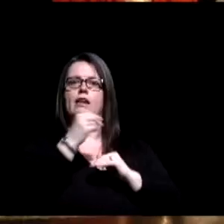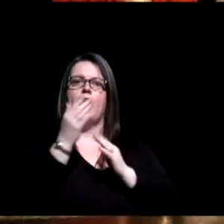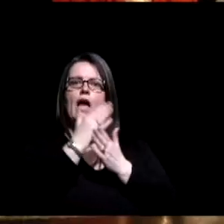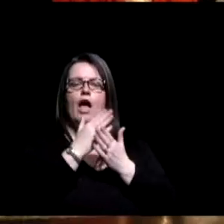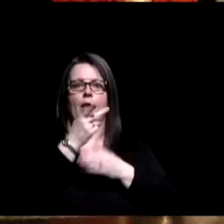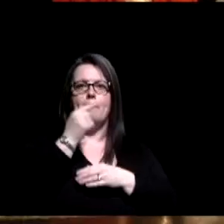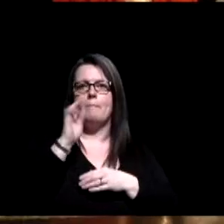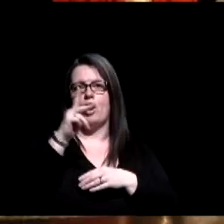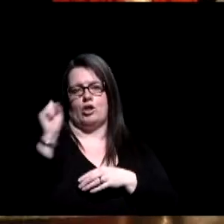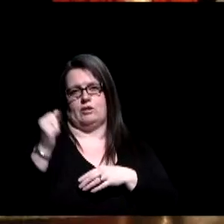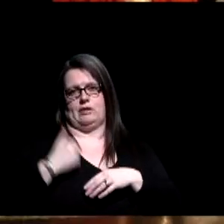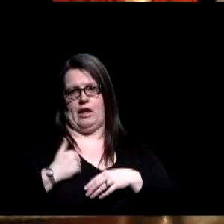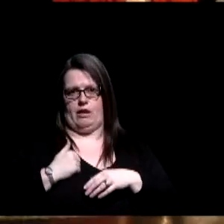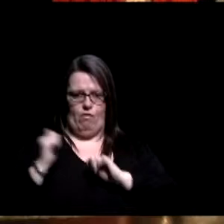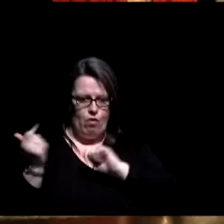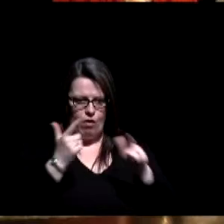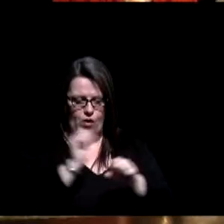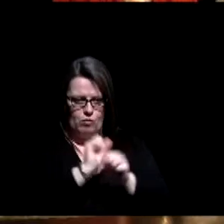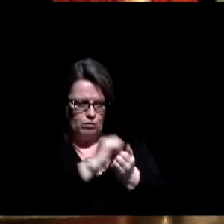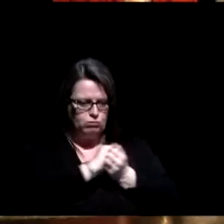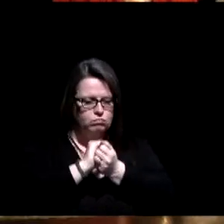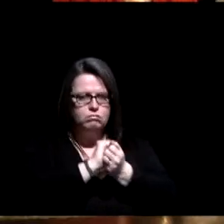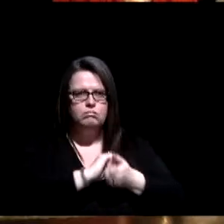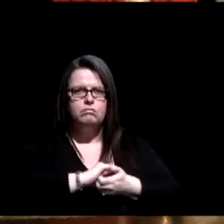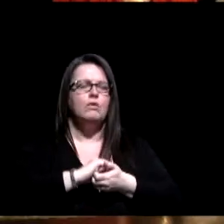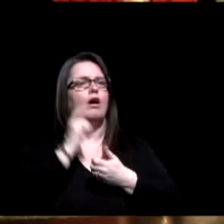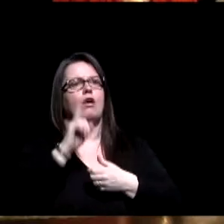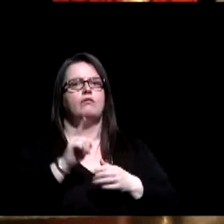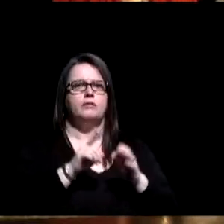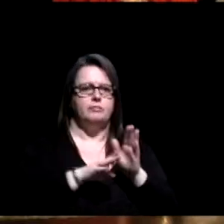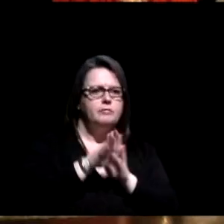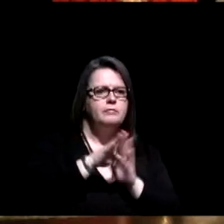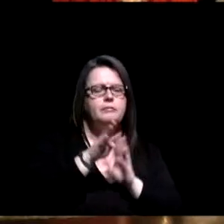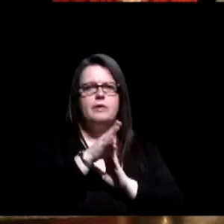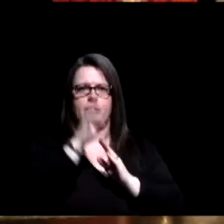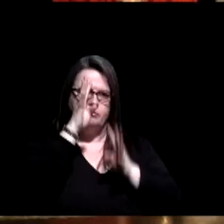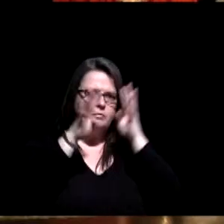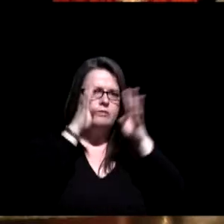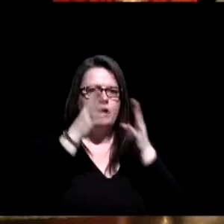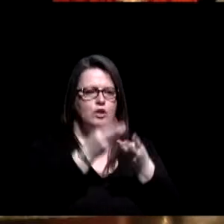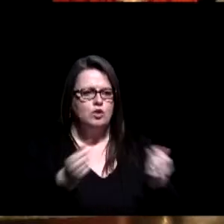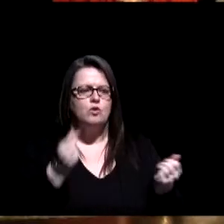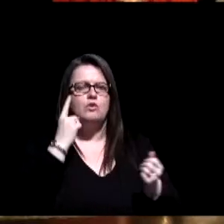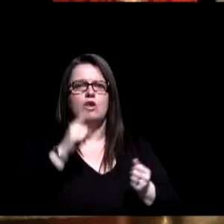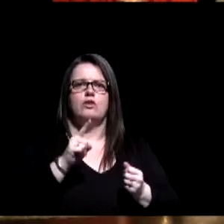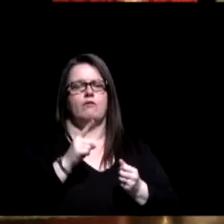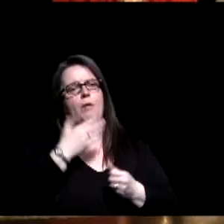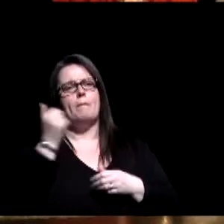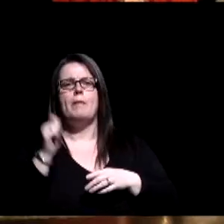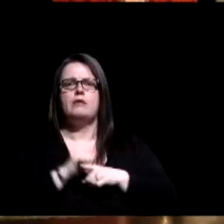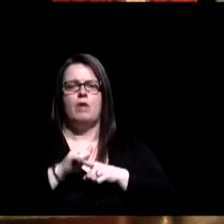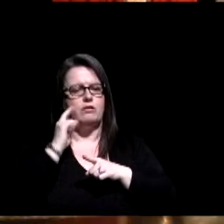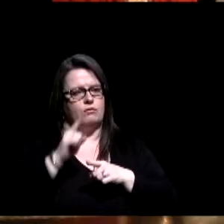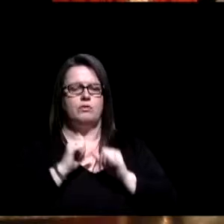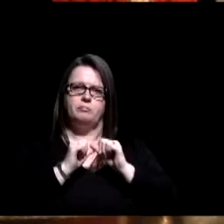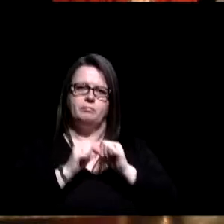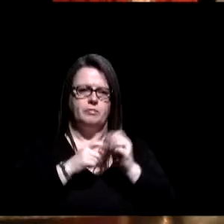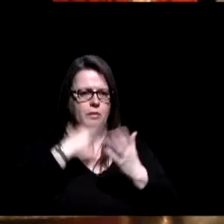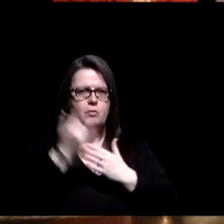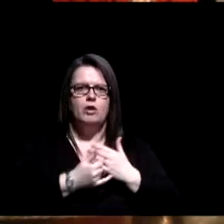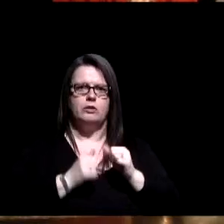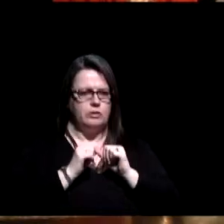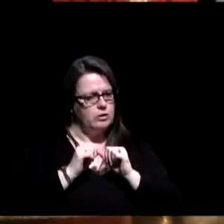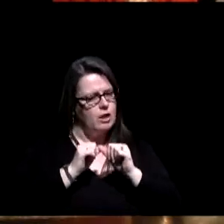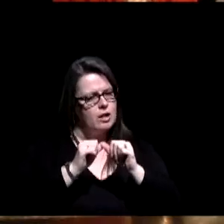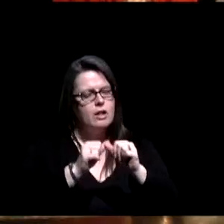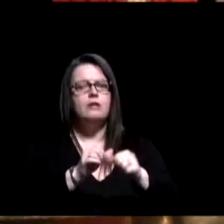innovative strategies and solutions combined with best practices to keep the project moving forward. One example